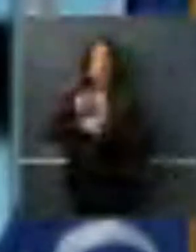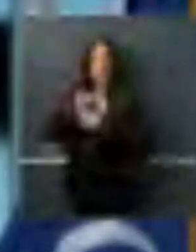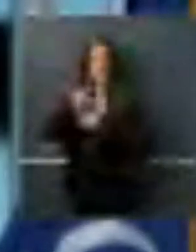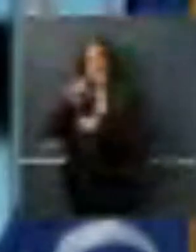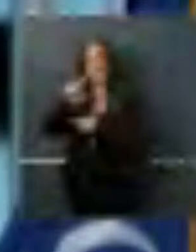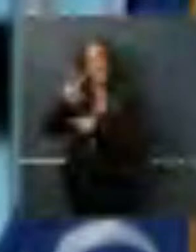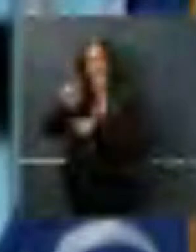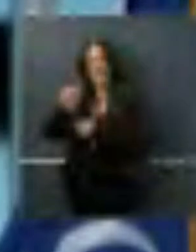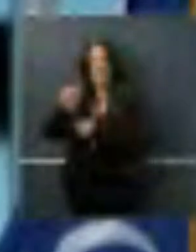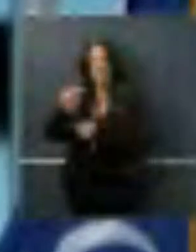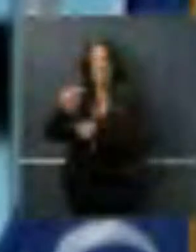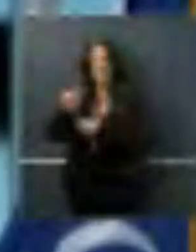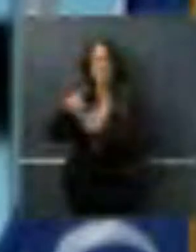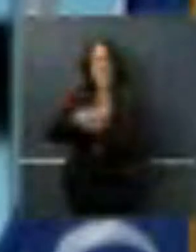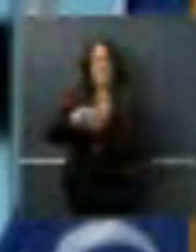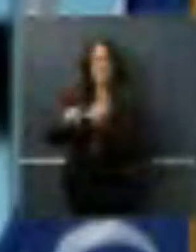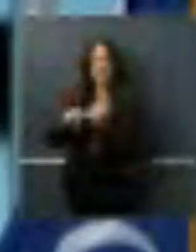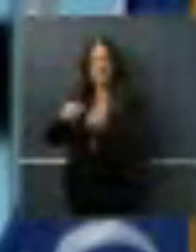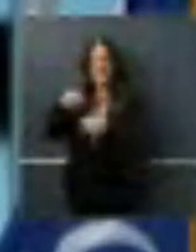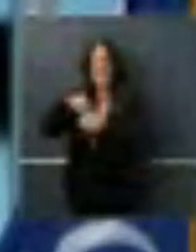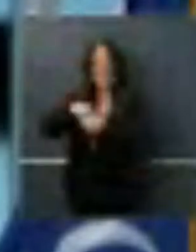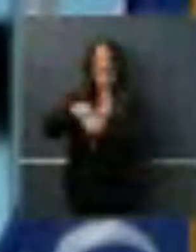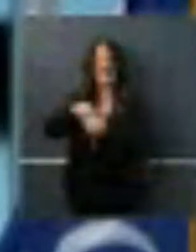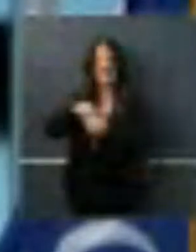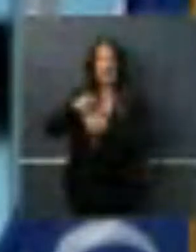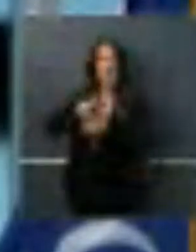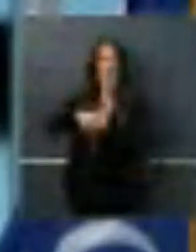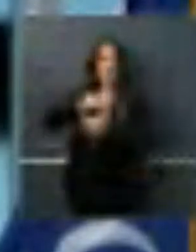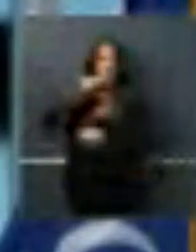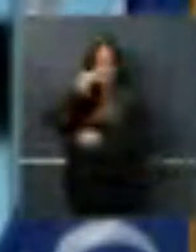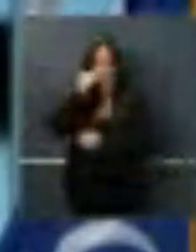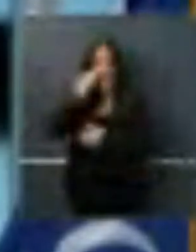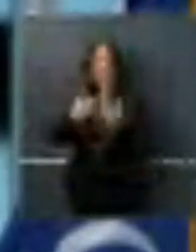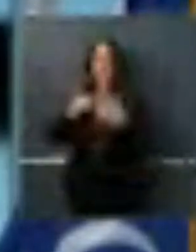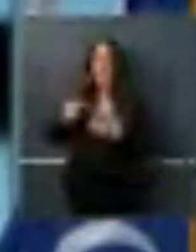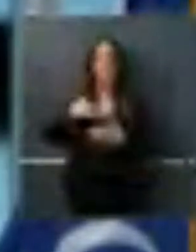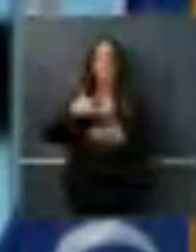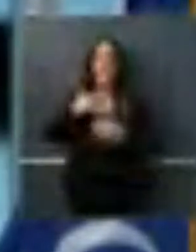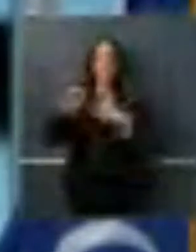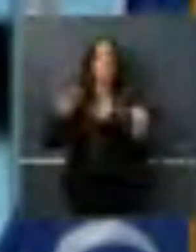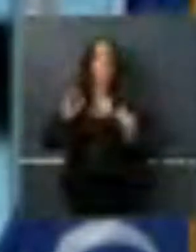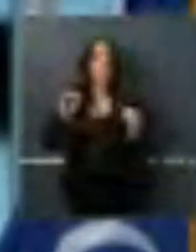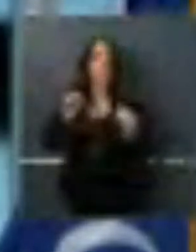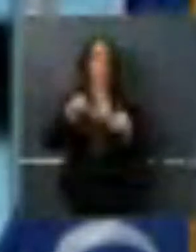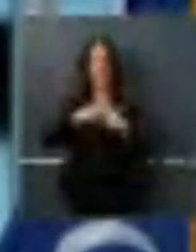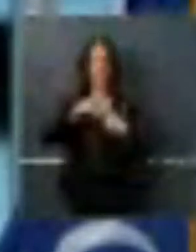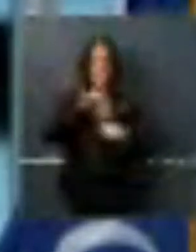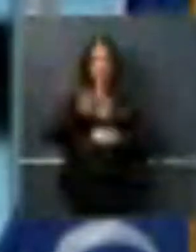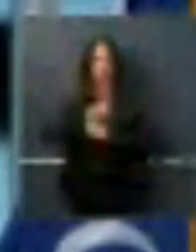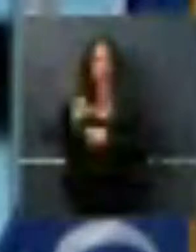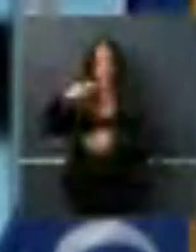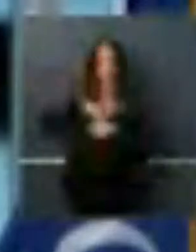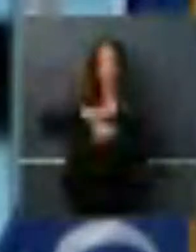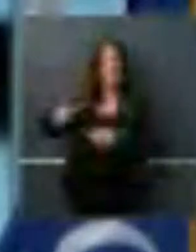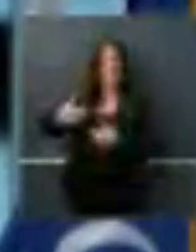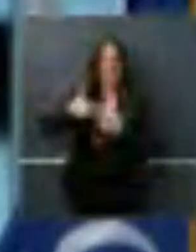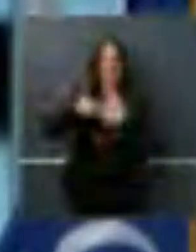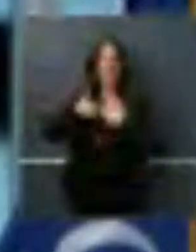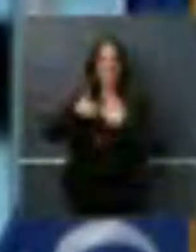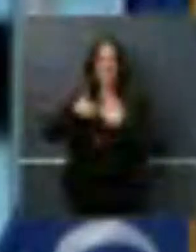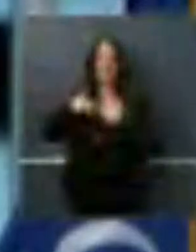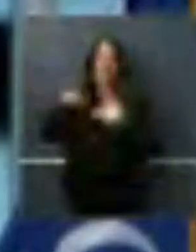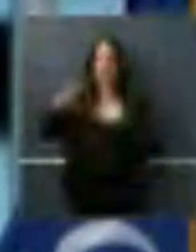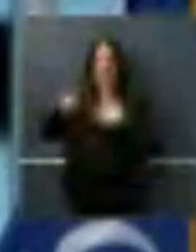symptoms, but may actually have the disease and is spreading the disease. We think those vulnerable individuals,